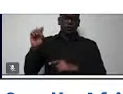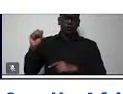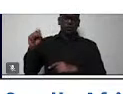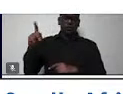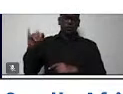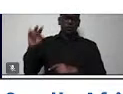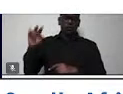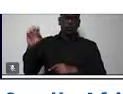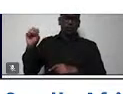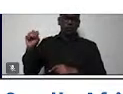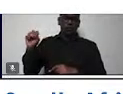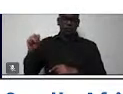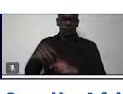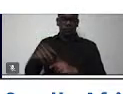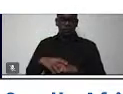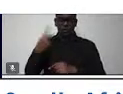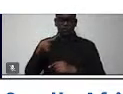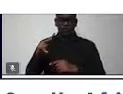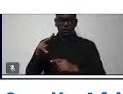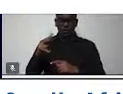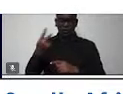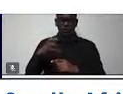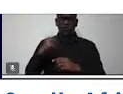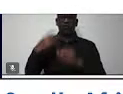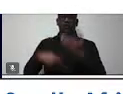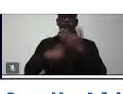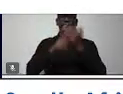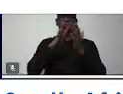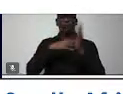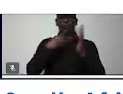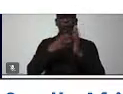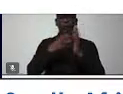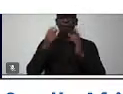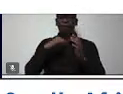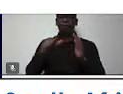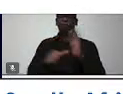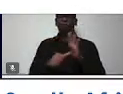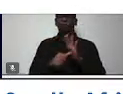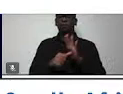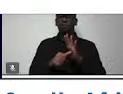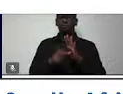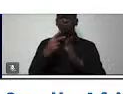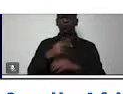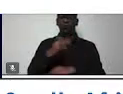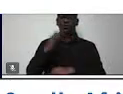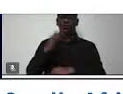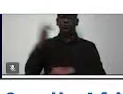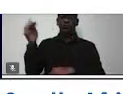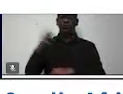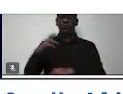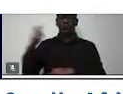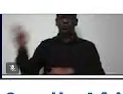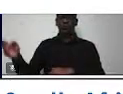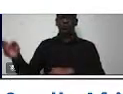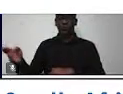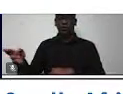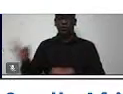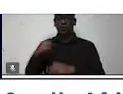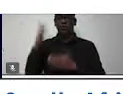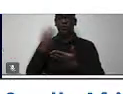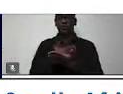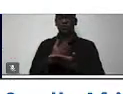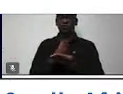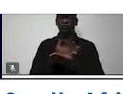and other products are actually also on the list. But of importance is actually on the feather rights, actually the share